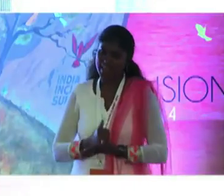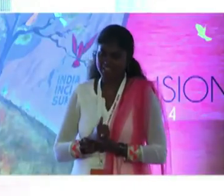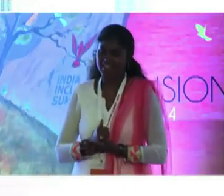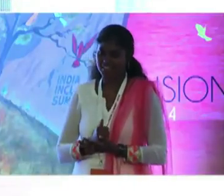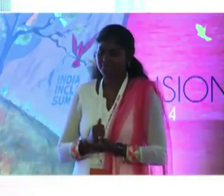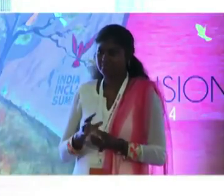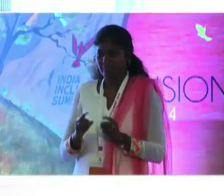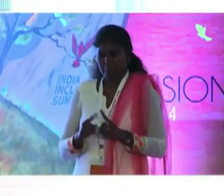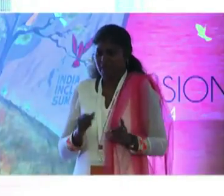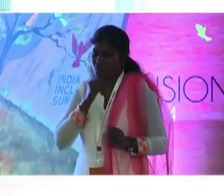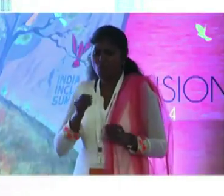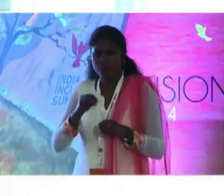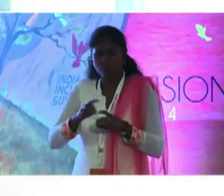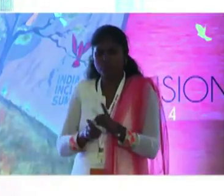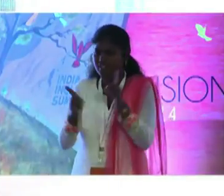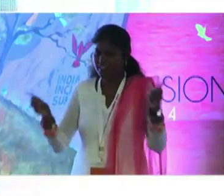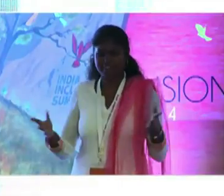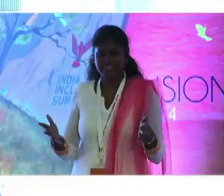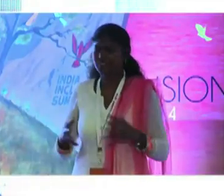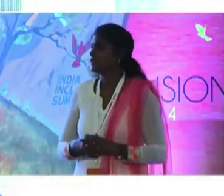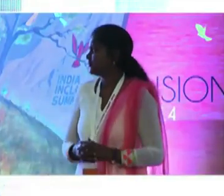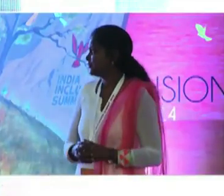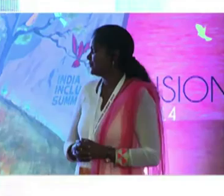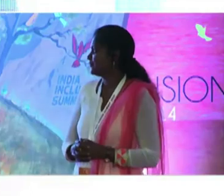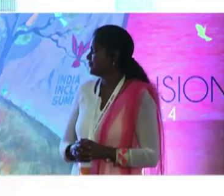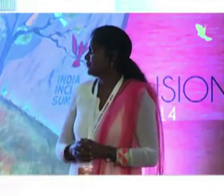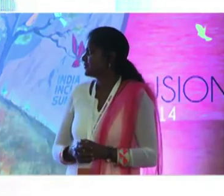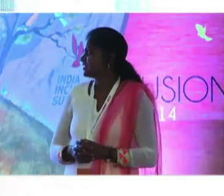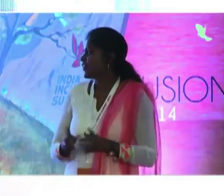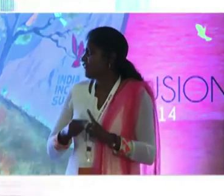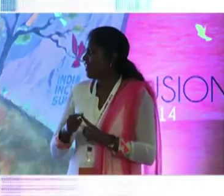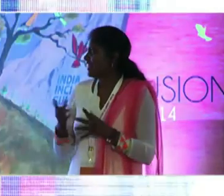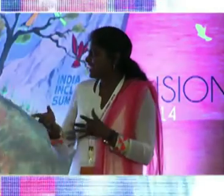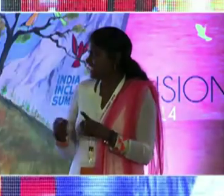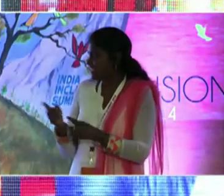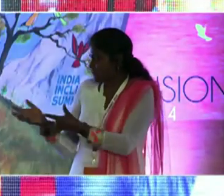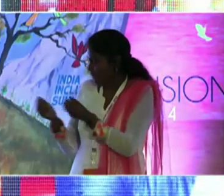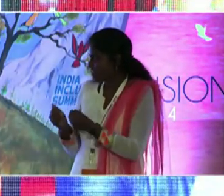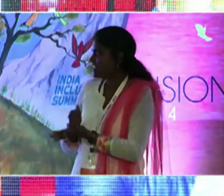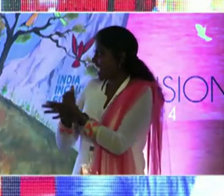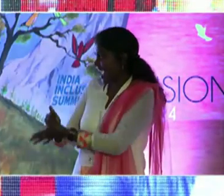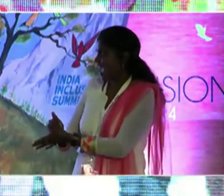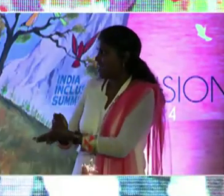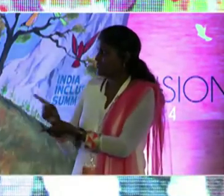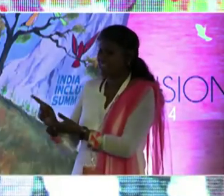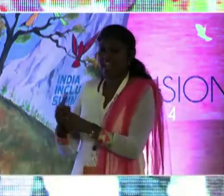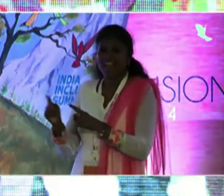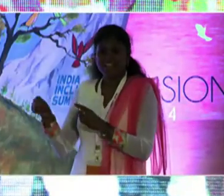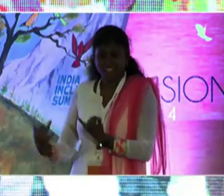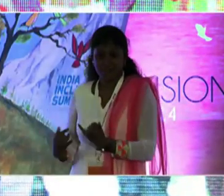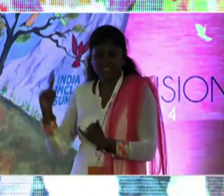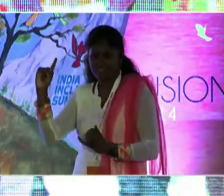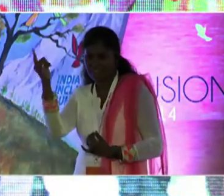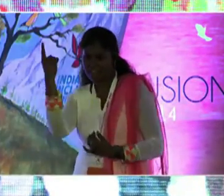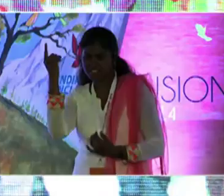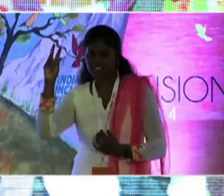it would have been. All I wanted to do was to help Ashwin. Ladies and gentlemen, today Ashwin is a first engineering graduate, and